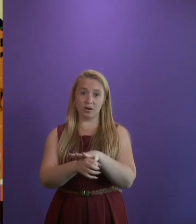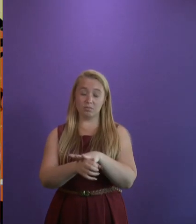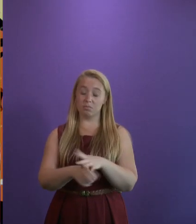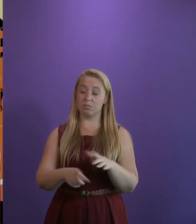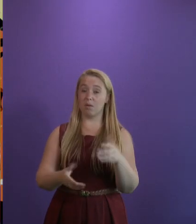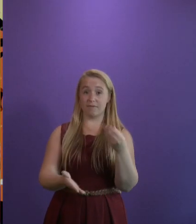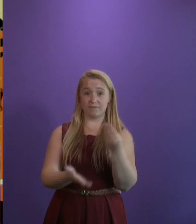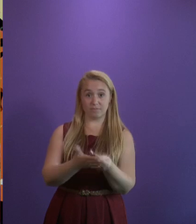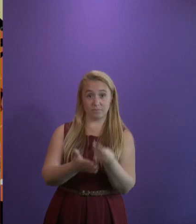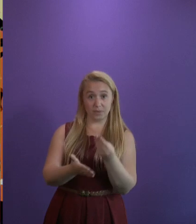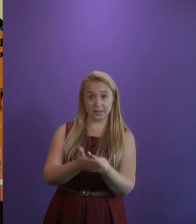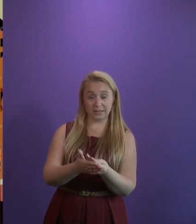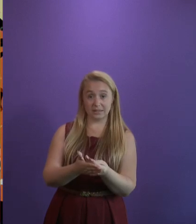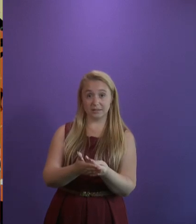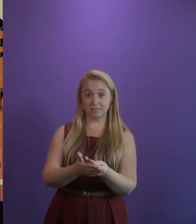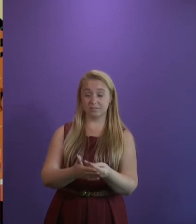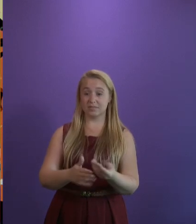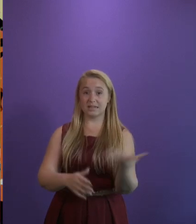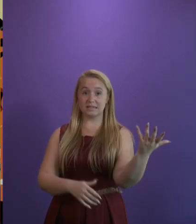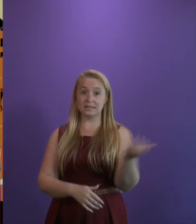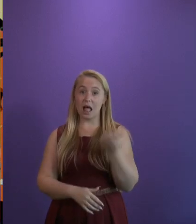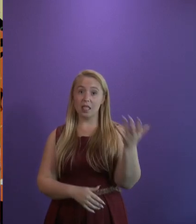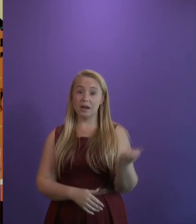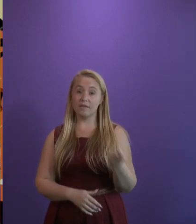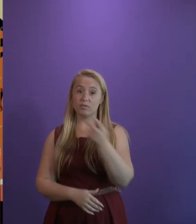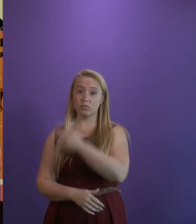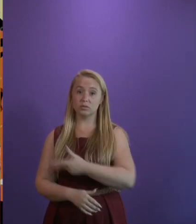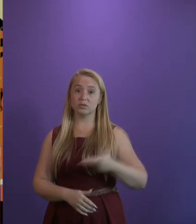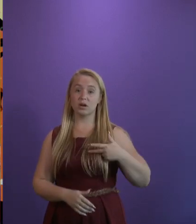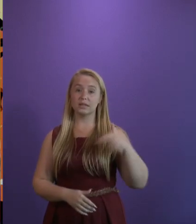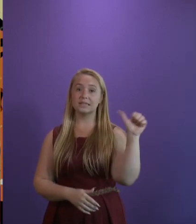Financially, basic salary for a councillor is